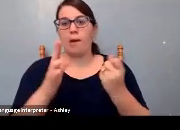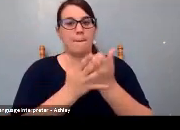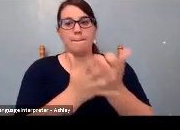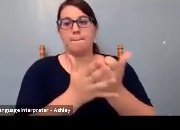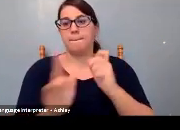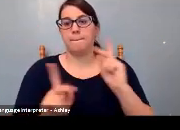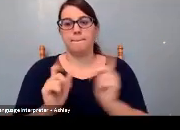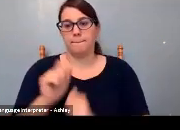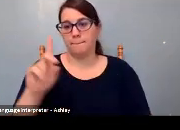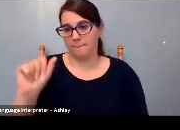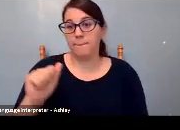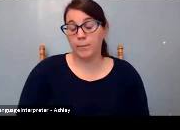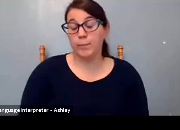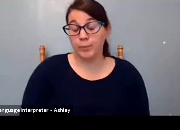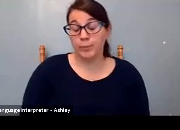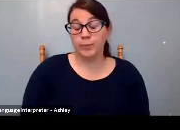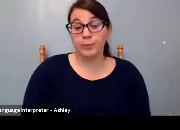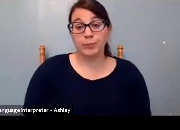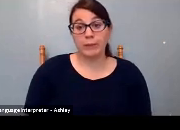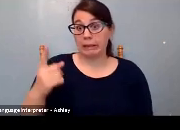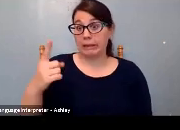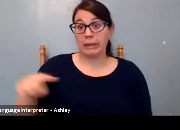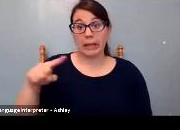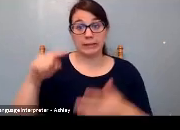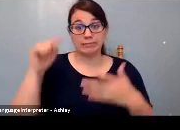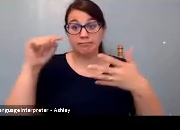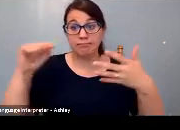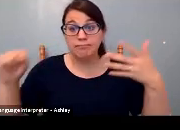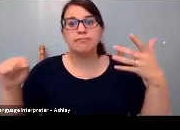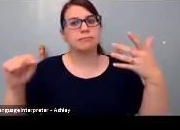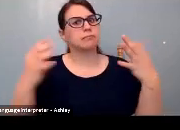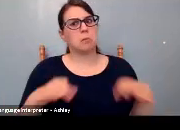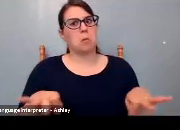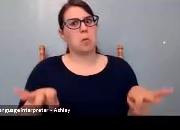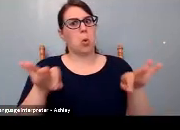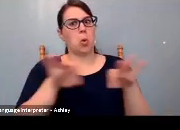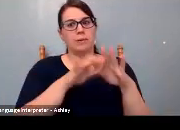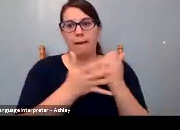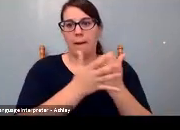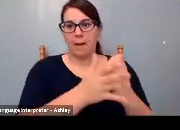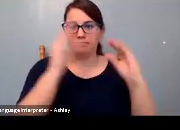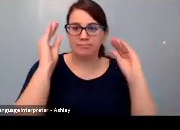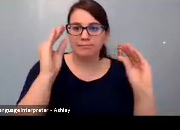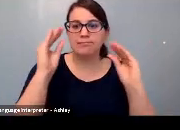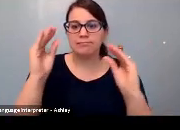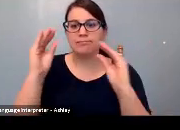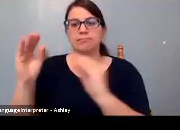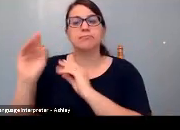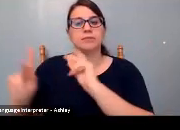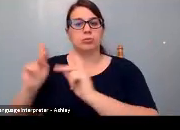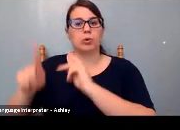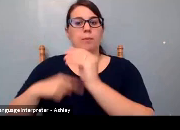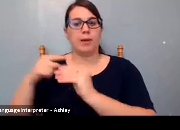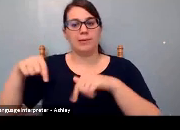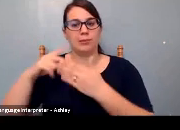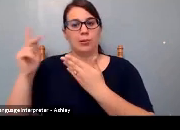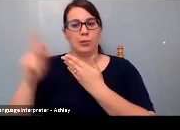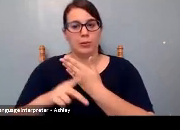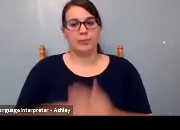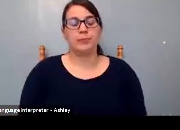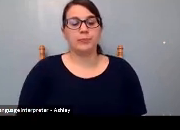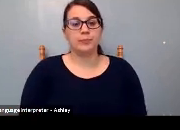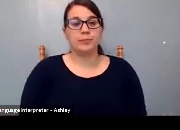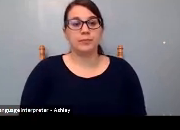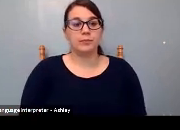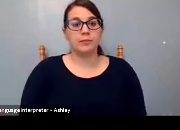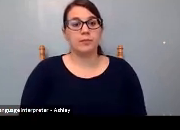disabilities. They play a huge role in informing individuals around the state about the program. And of